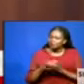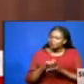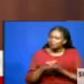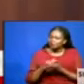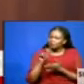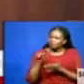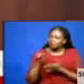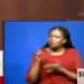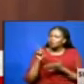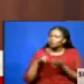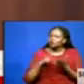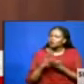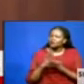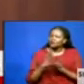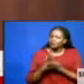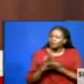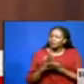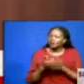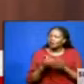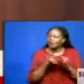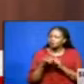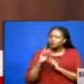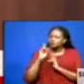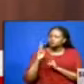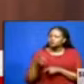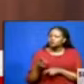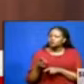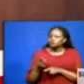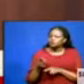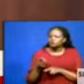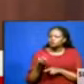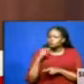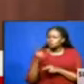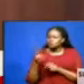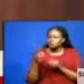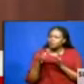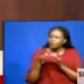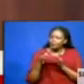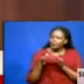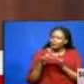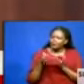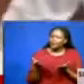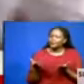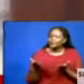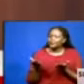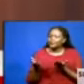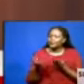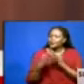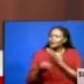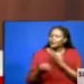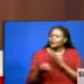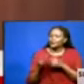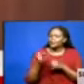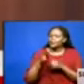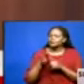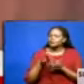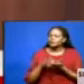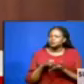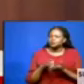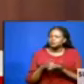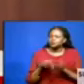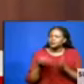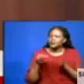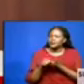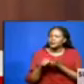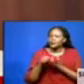this, what you have verified as the results, looking at the portal or what was scanned at the polling station, is a problem